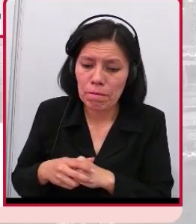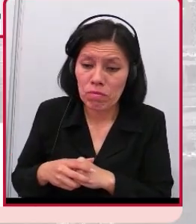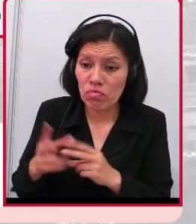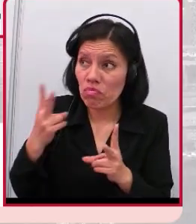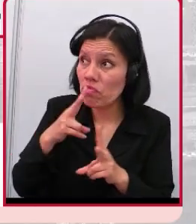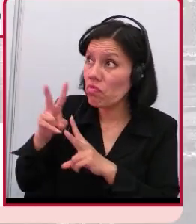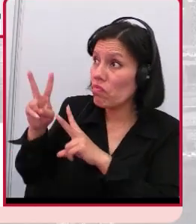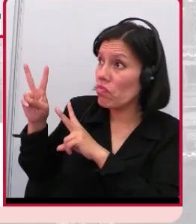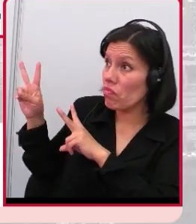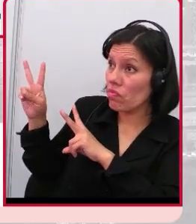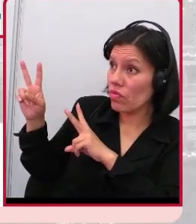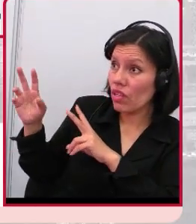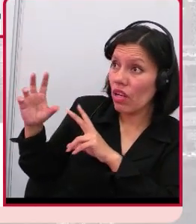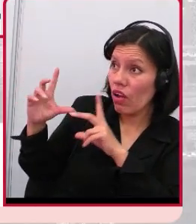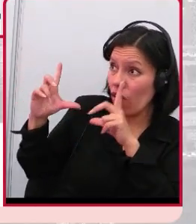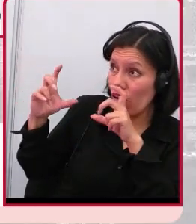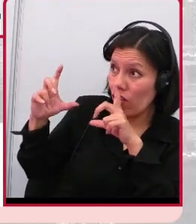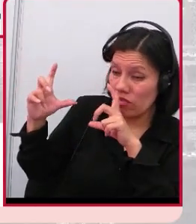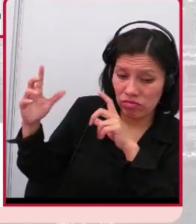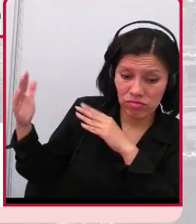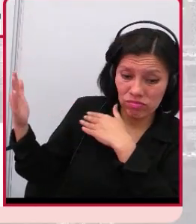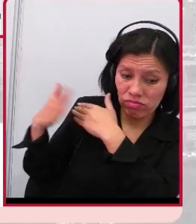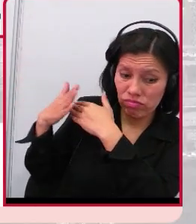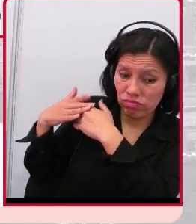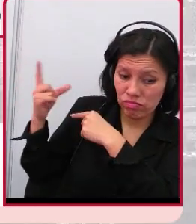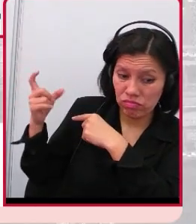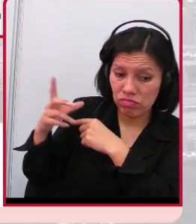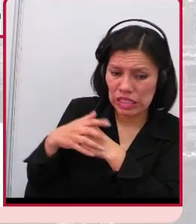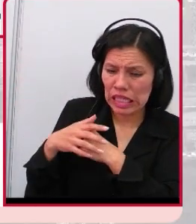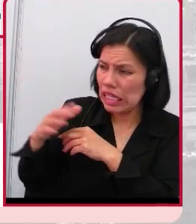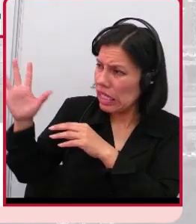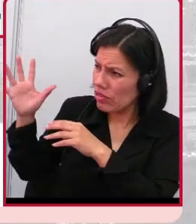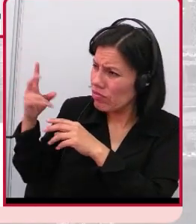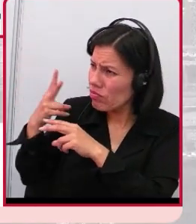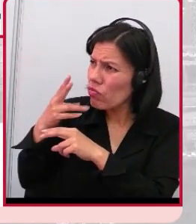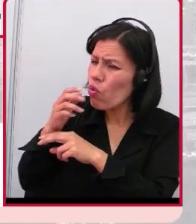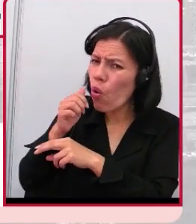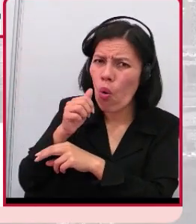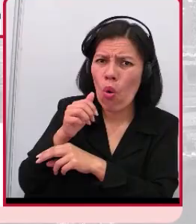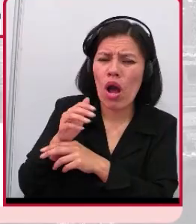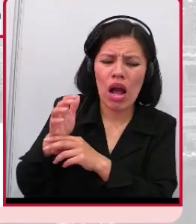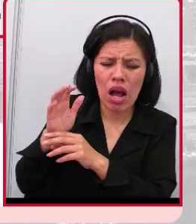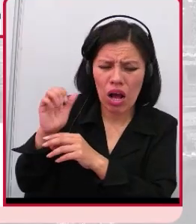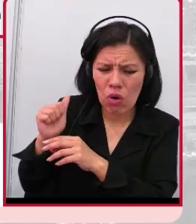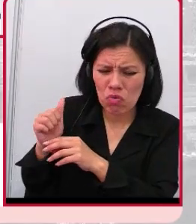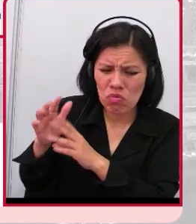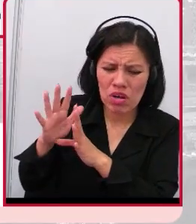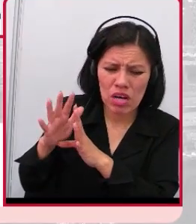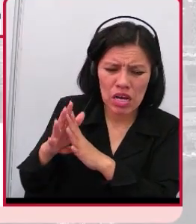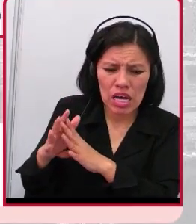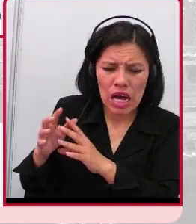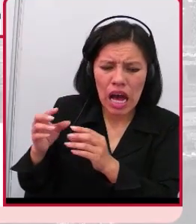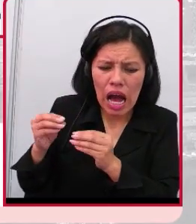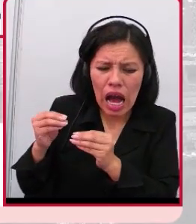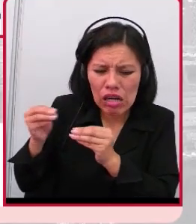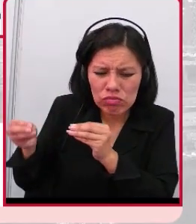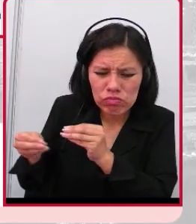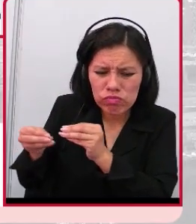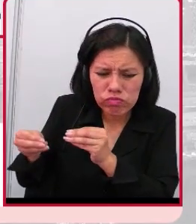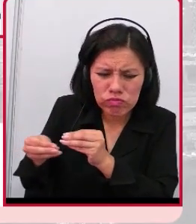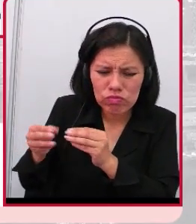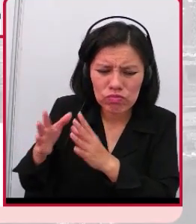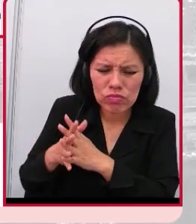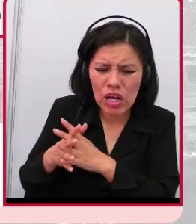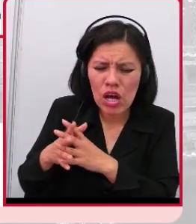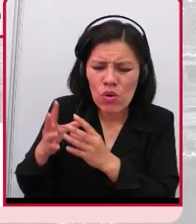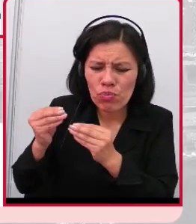picture next to me, hay alteración de roca hasta argilización, ¿sí? Producto del ingreso